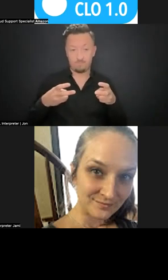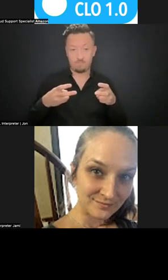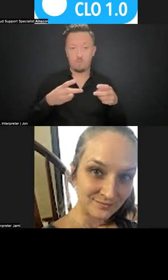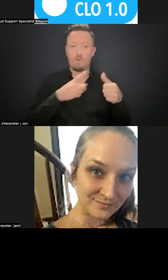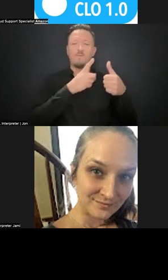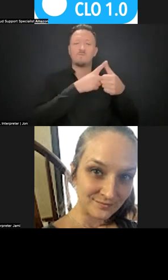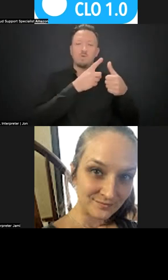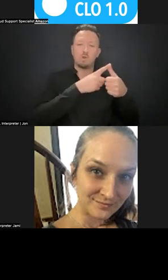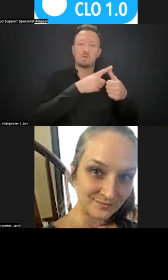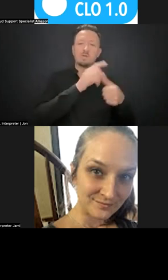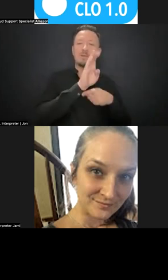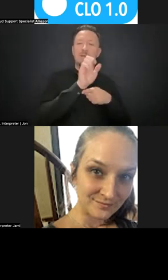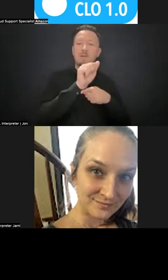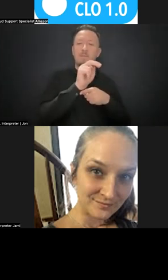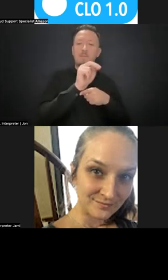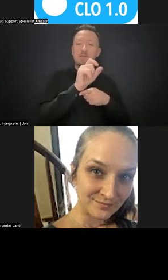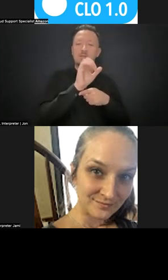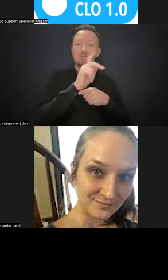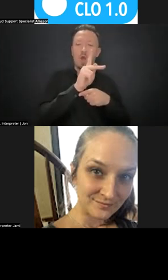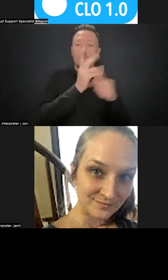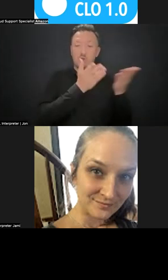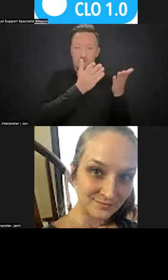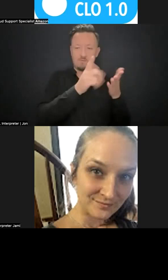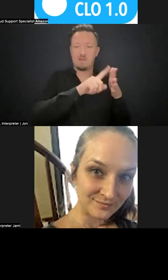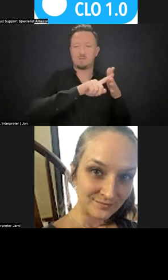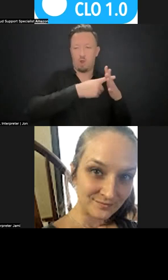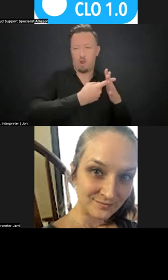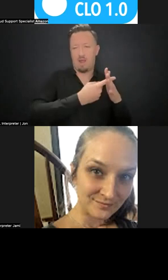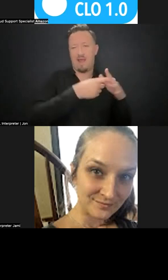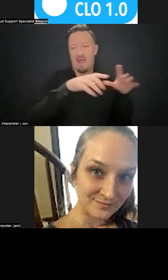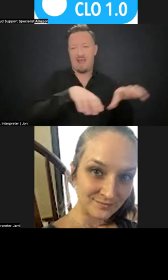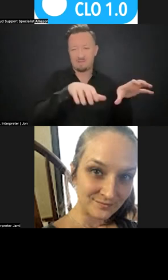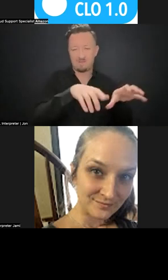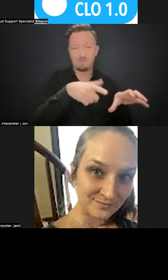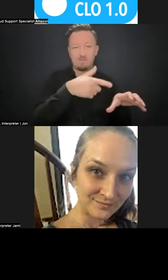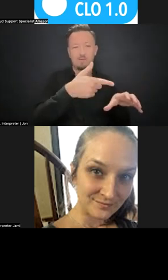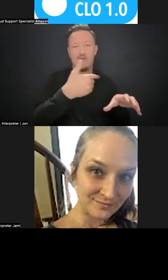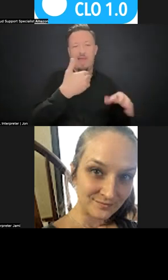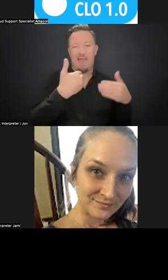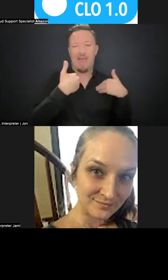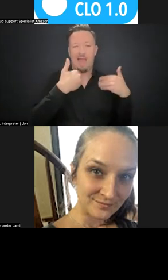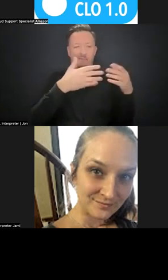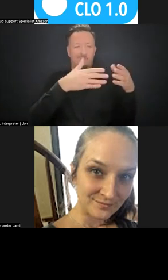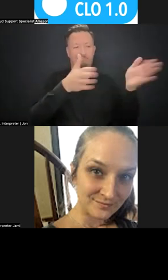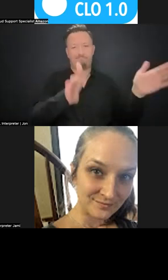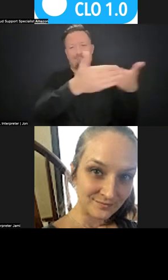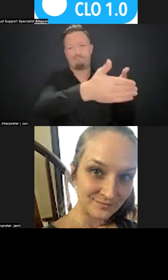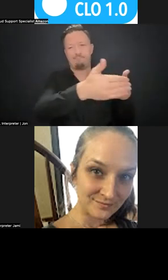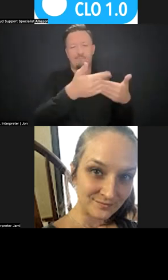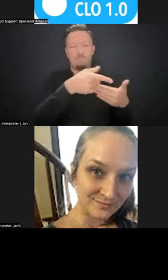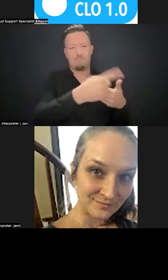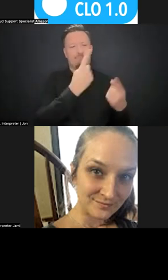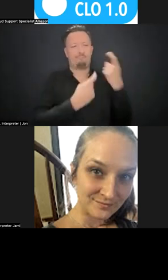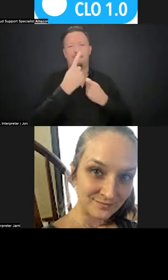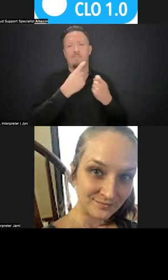activate the Beanstalk service. There's a console. It'll ask you some questions. What type of